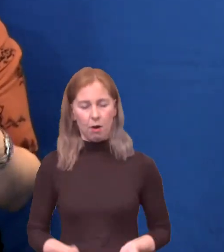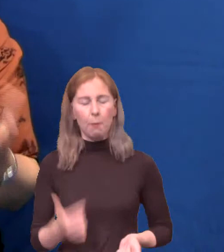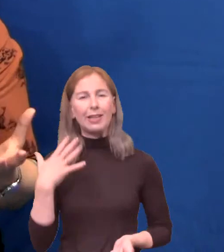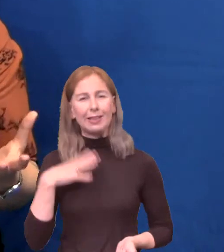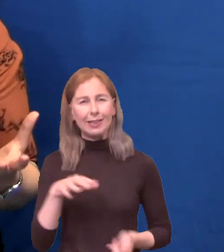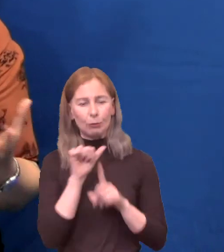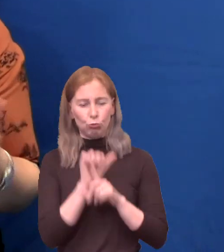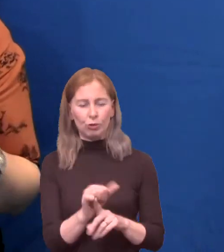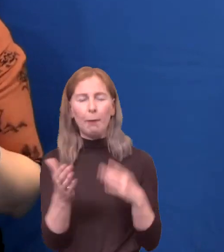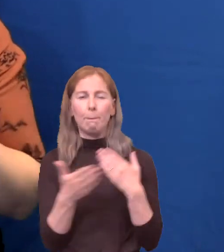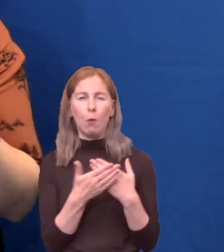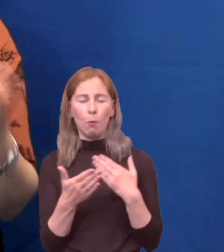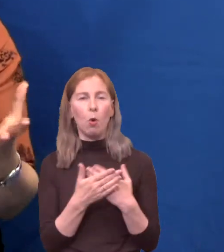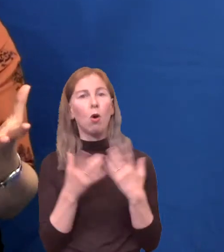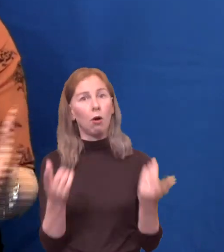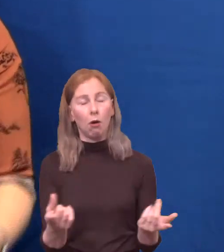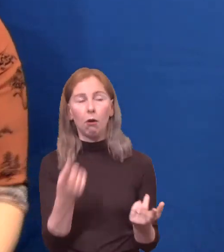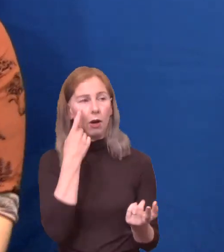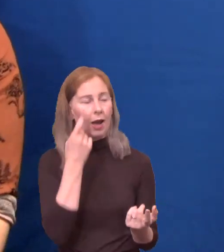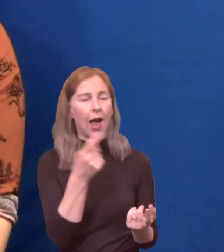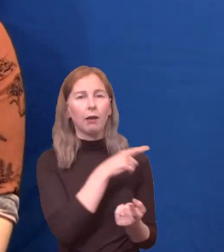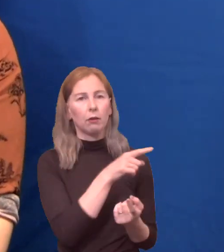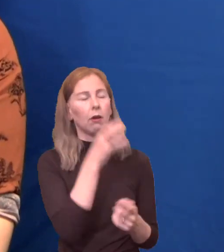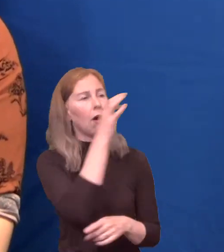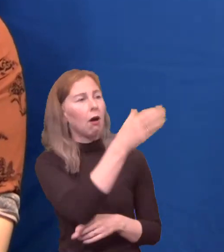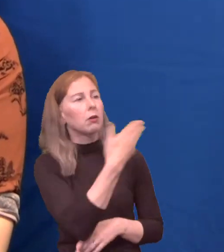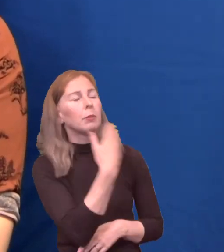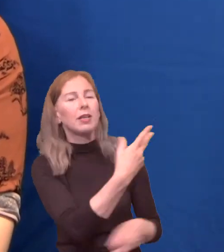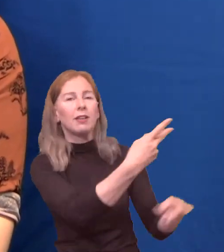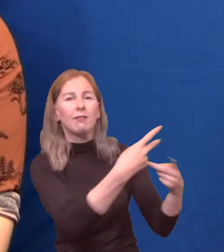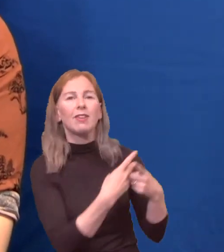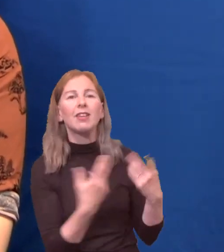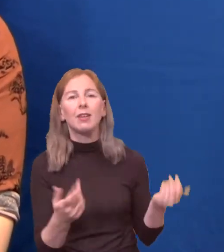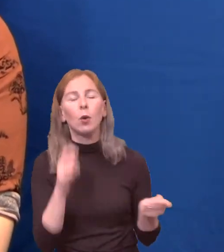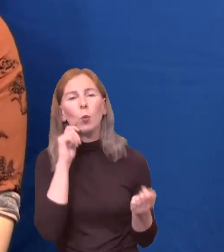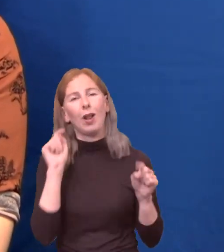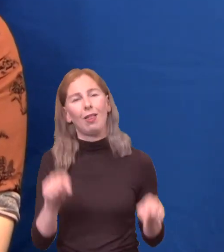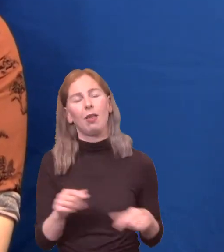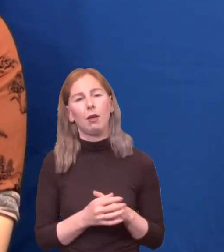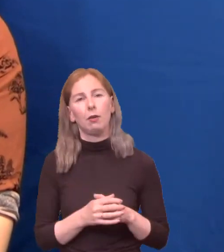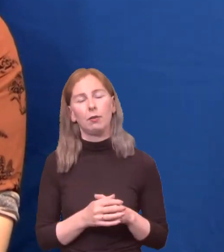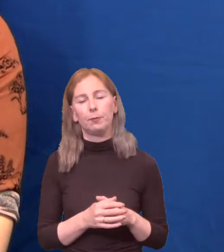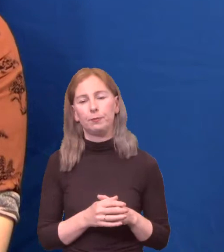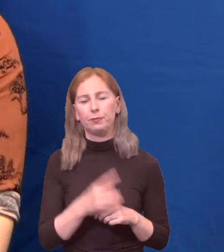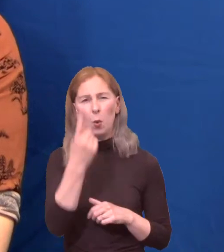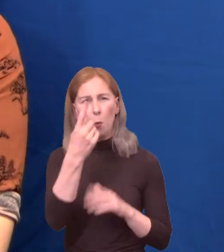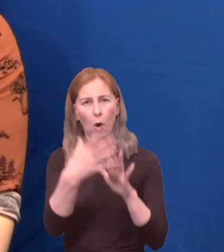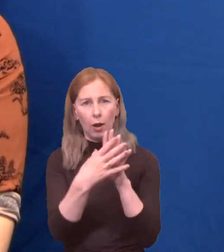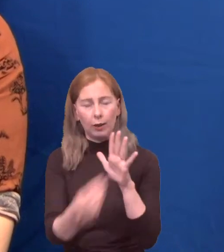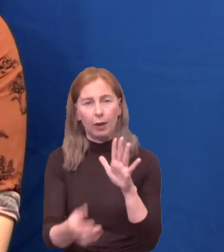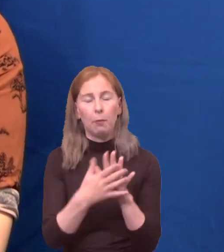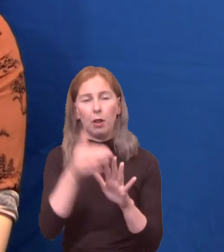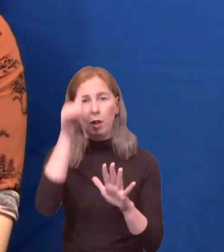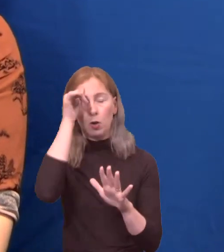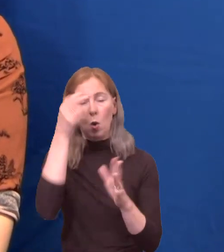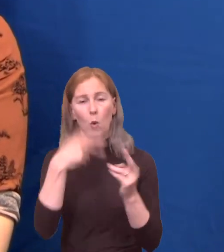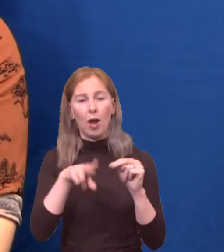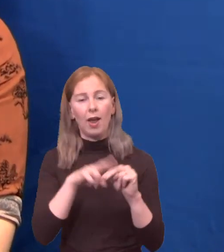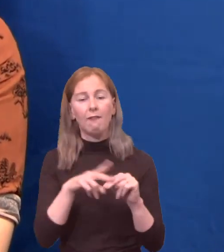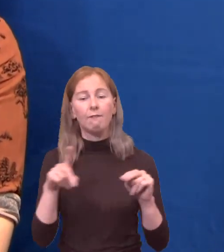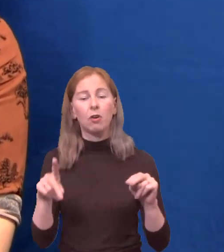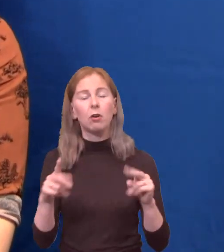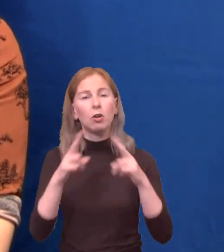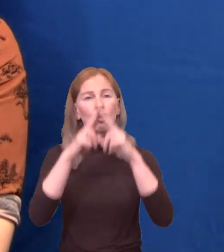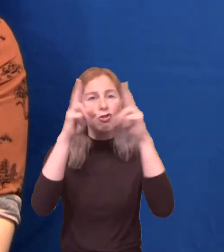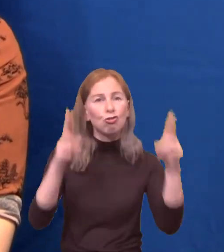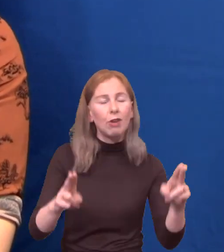example, with plant machinery, I'm aware that a lot of makes and models share the same sort of key system, like say keys, same locks. So if you had the key to one, you